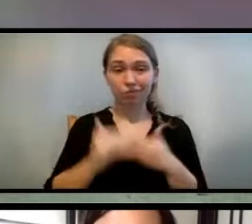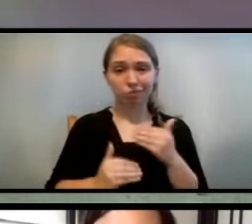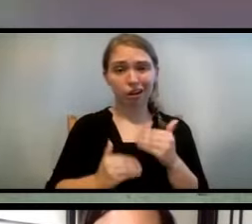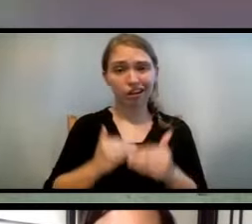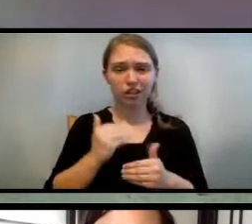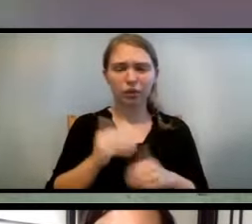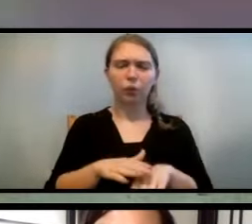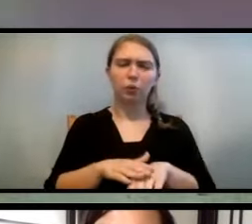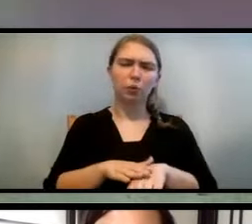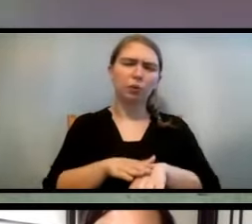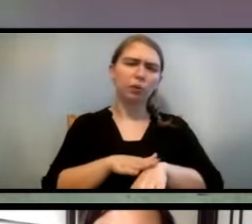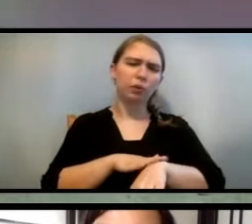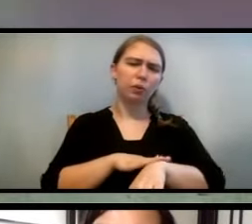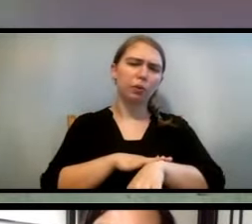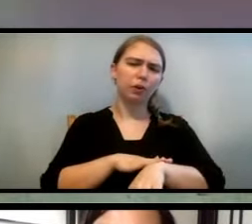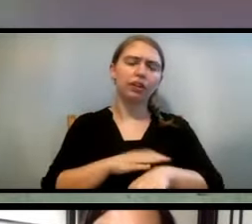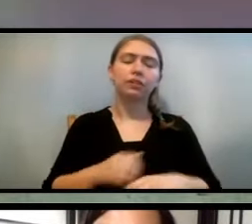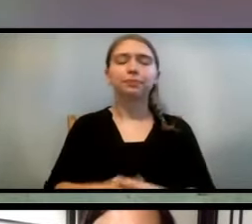stuff.